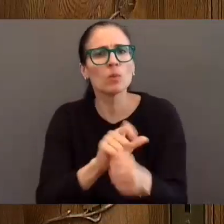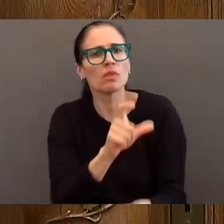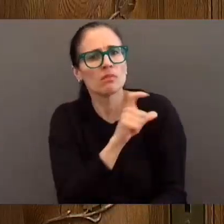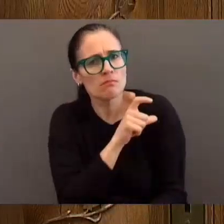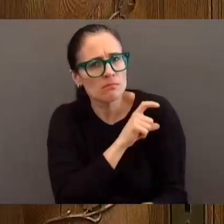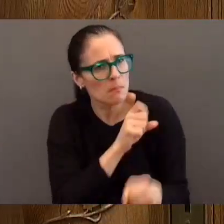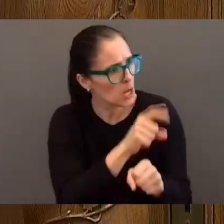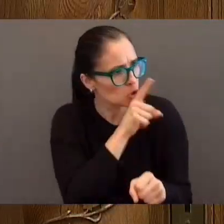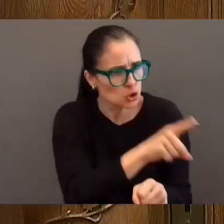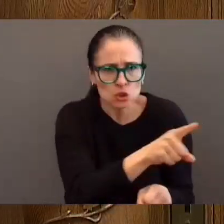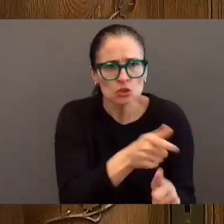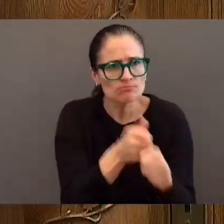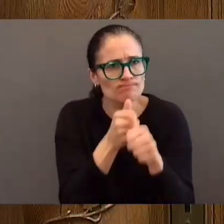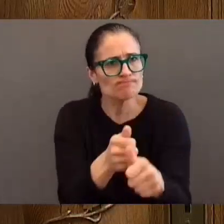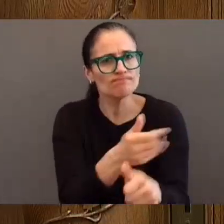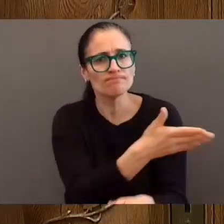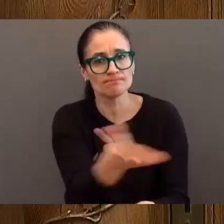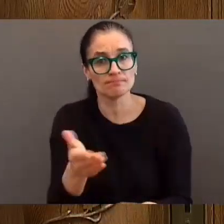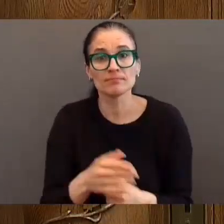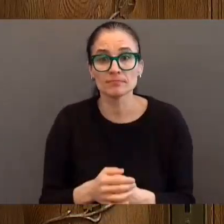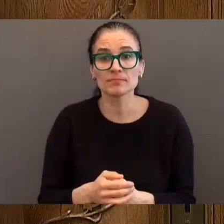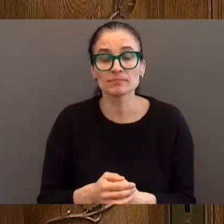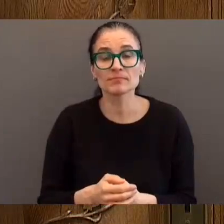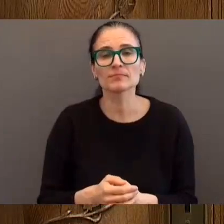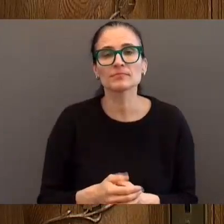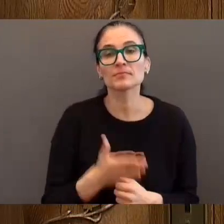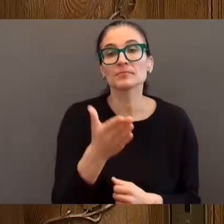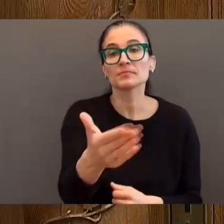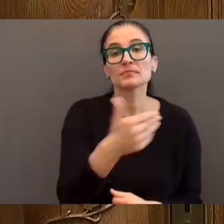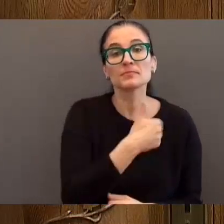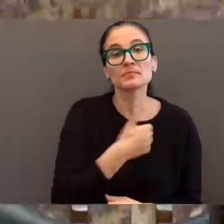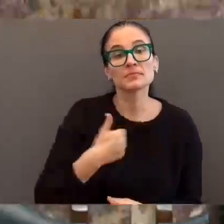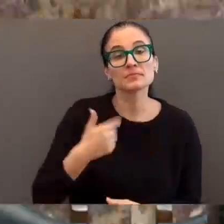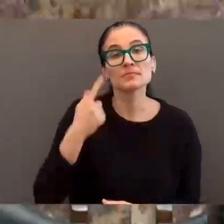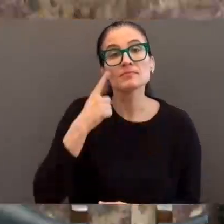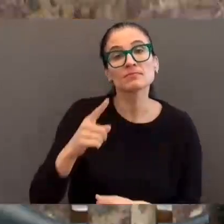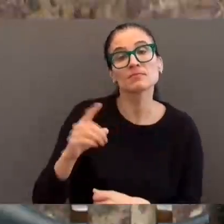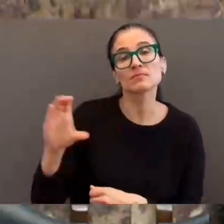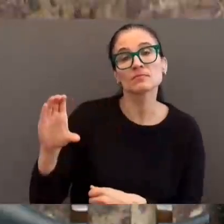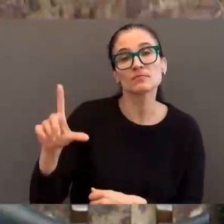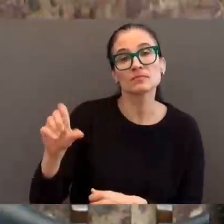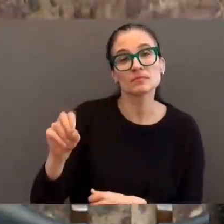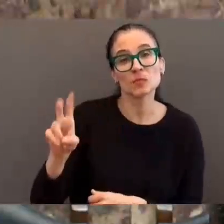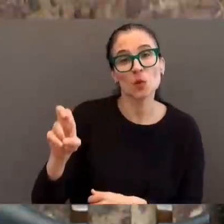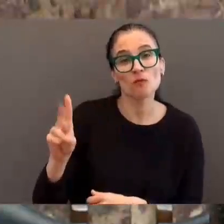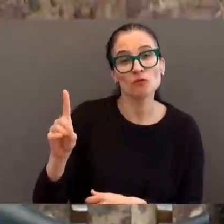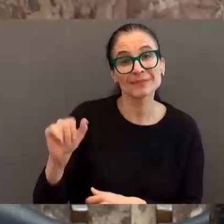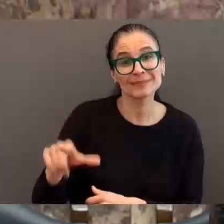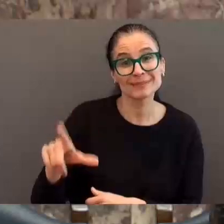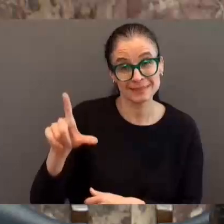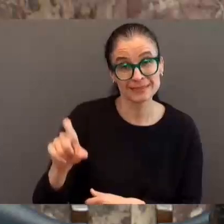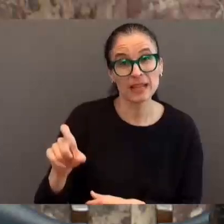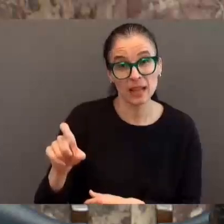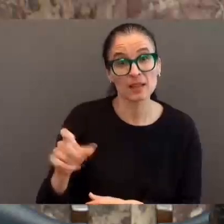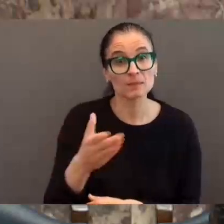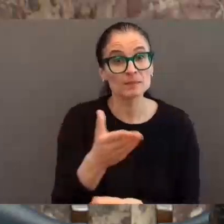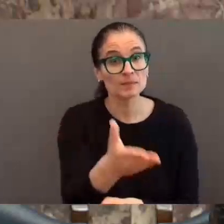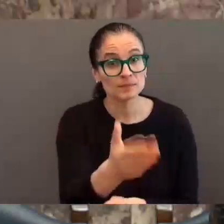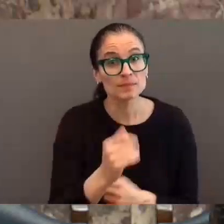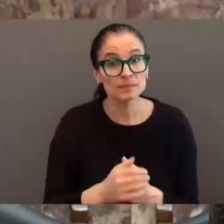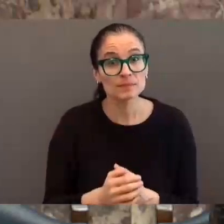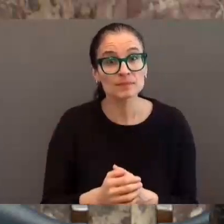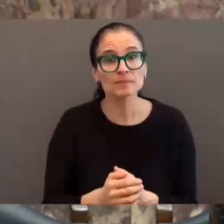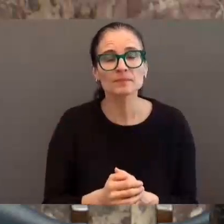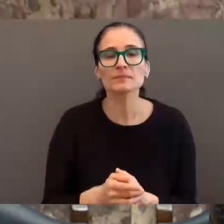Member for Surrey Cloverdale. Thank you, Honourable Speaker. This is the side of the House that does believe in housing, but allowing rampant drug use and setting